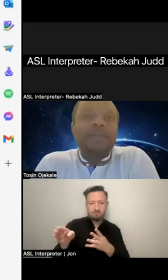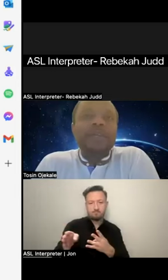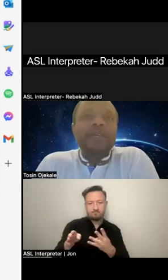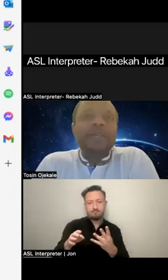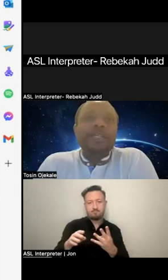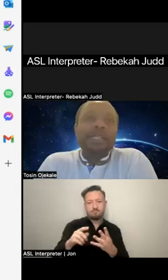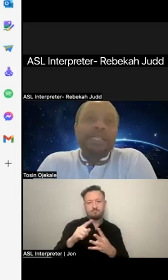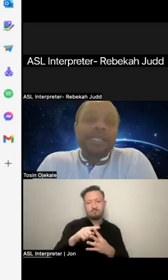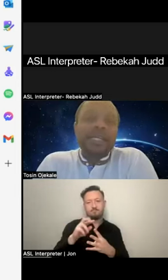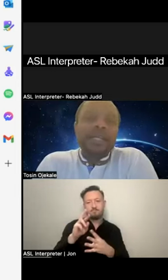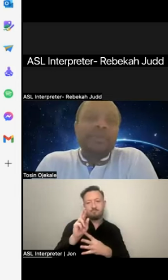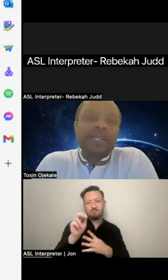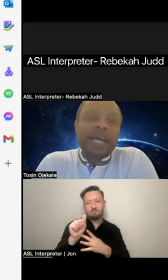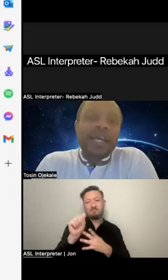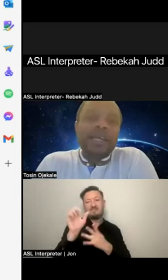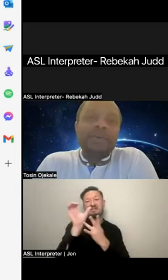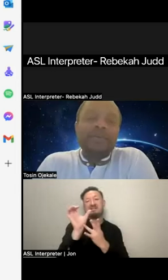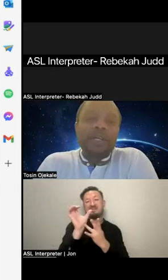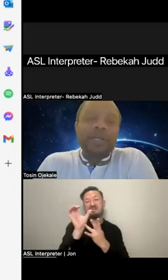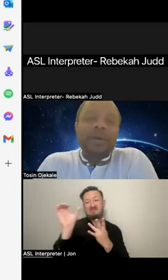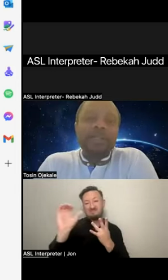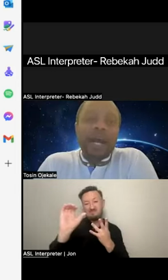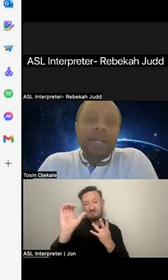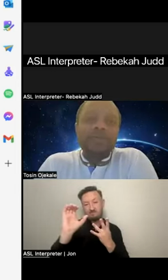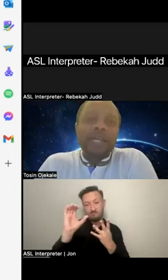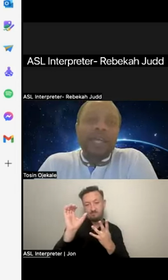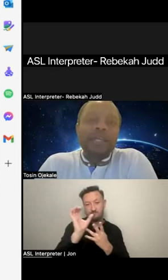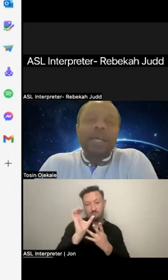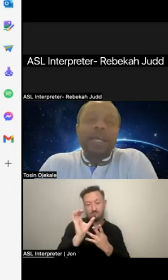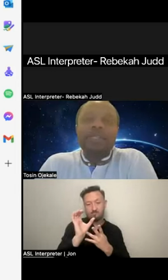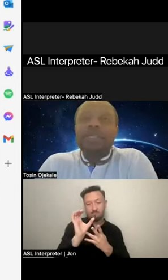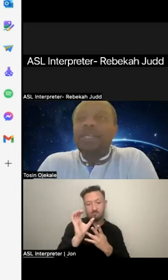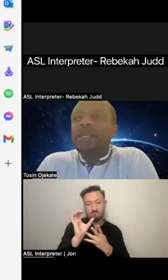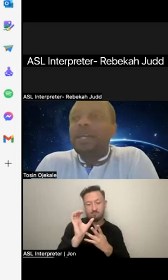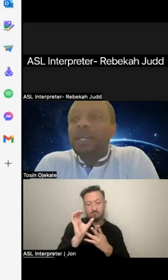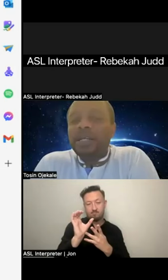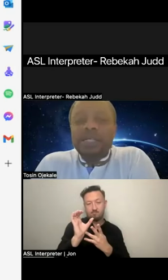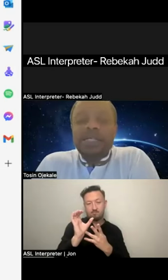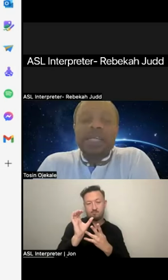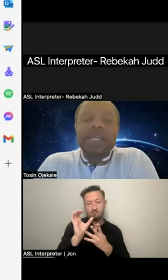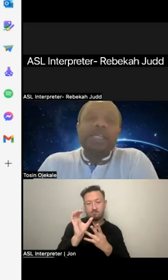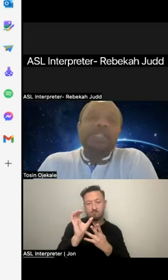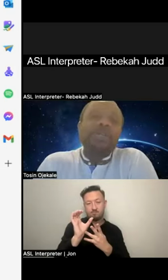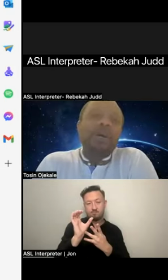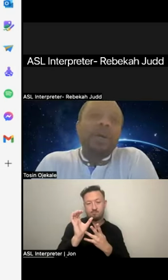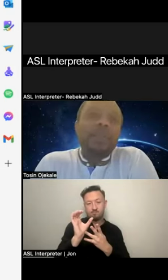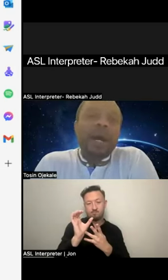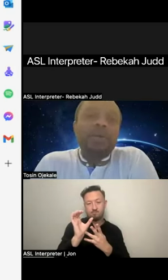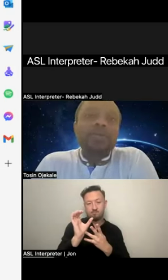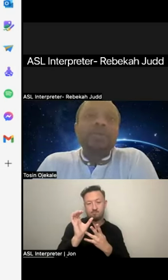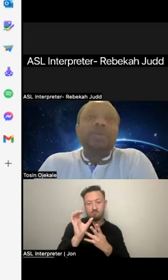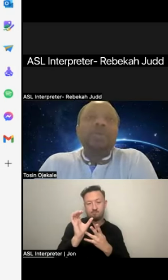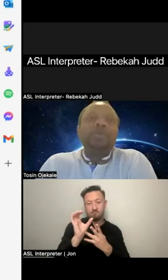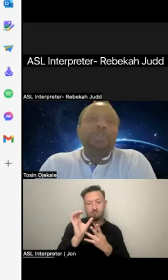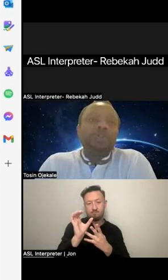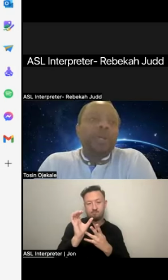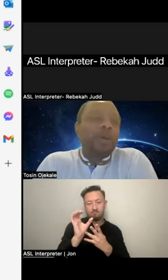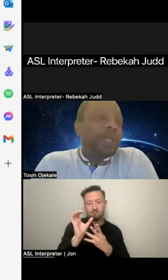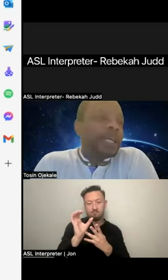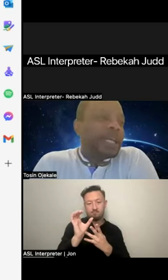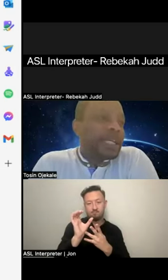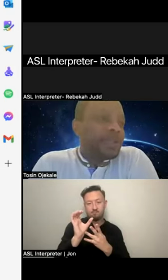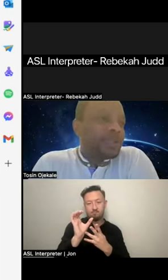have the C in RACI. We've talked about the R, the A, now the C. The C is about who should